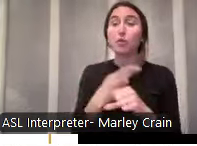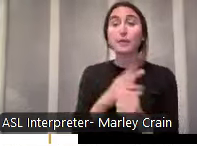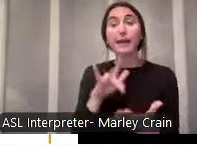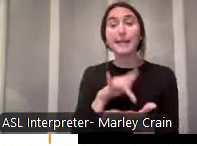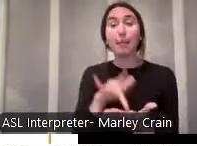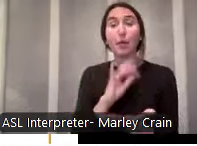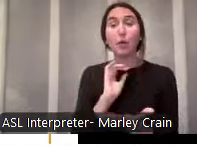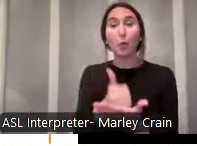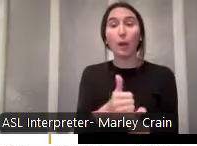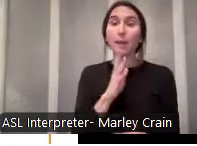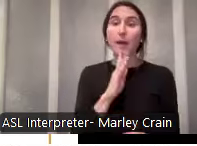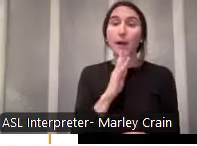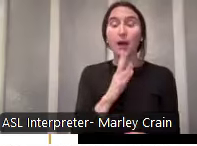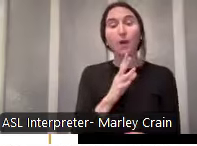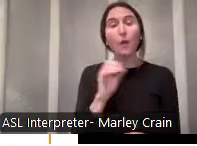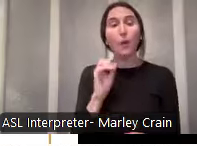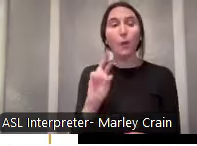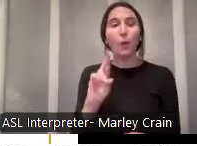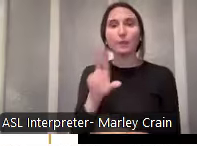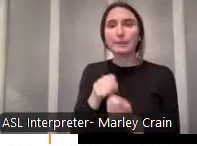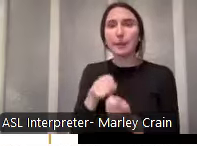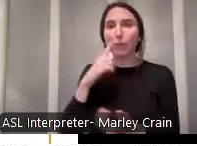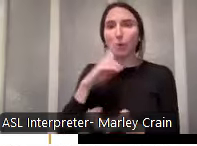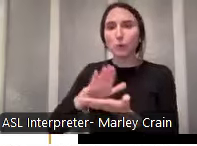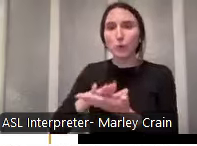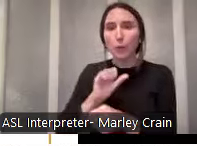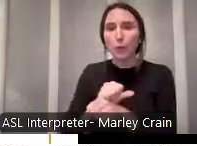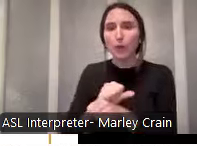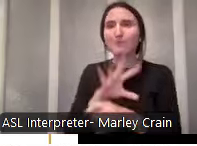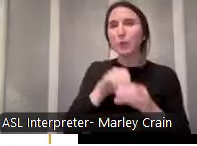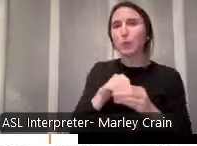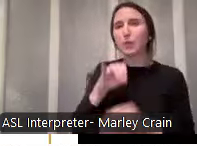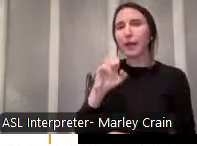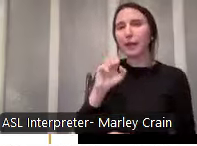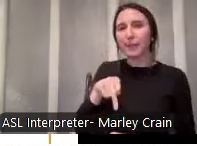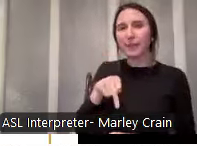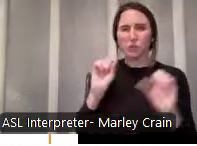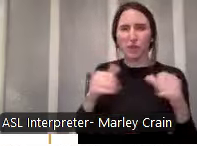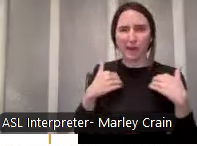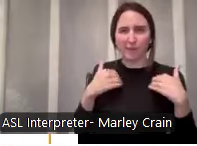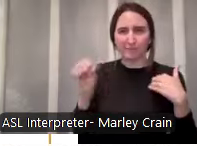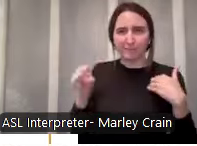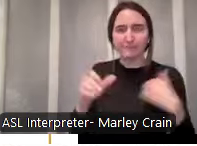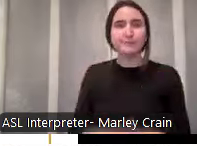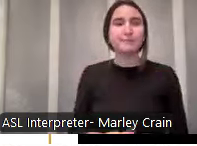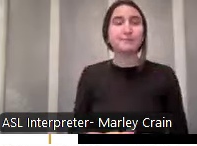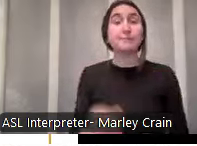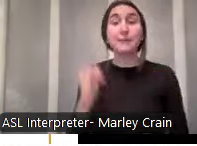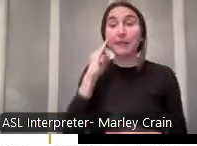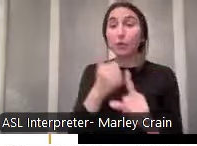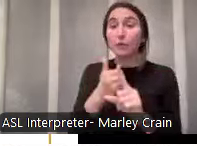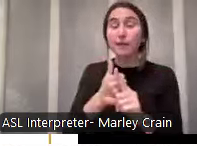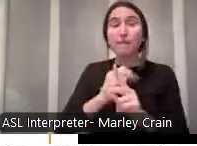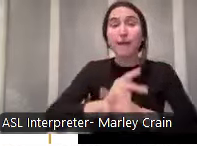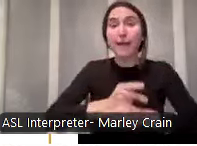your IEP, you are allowed to have that with you. If you have caregiver responsibilities, so